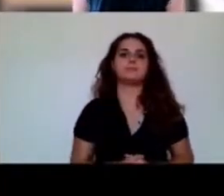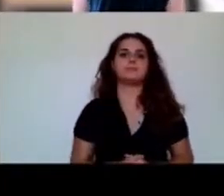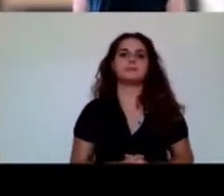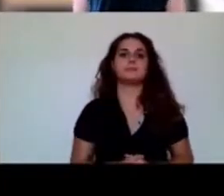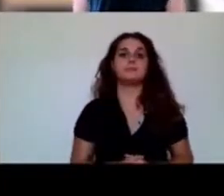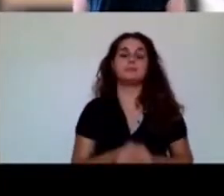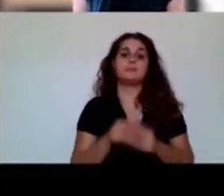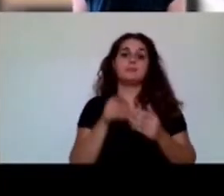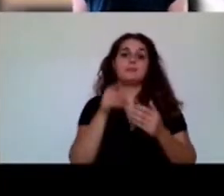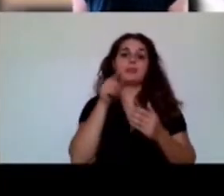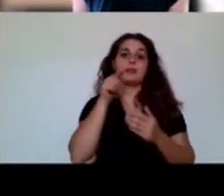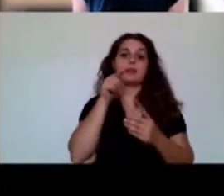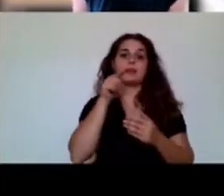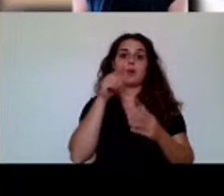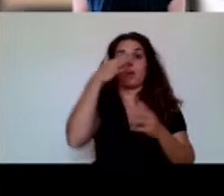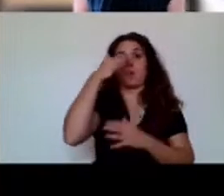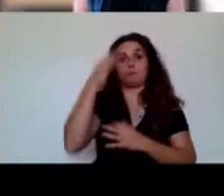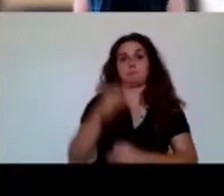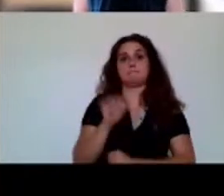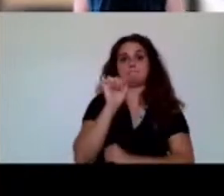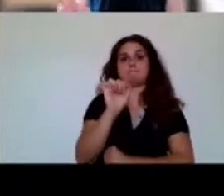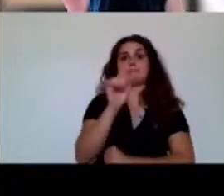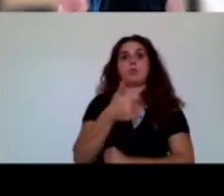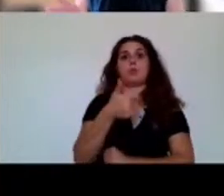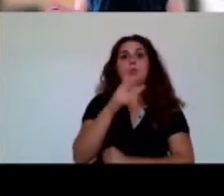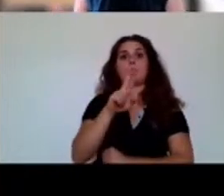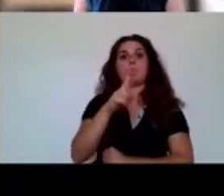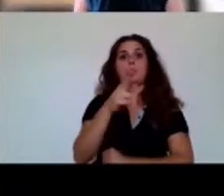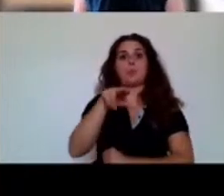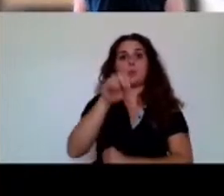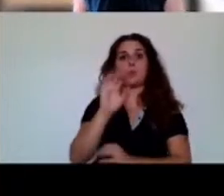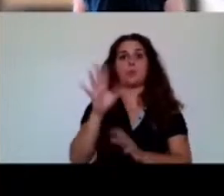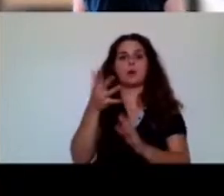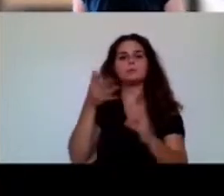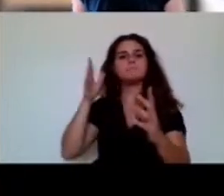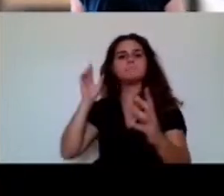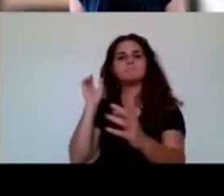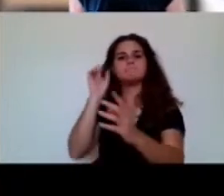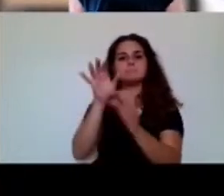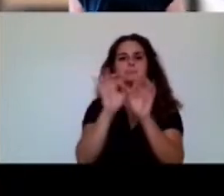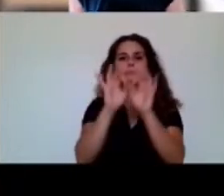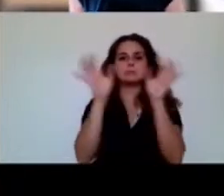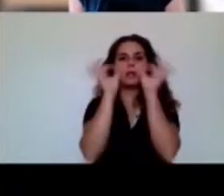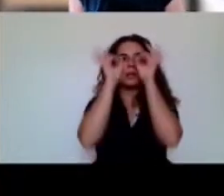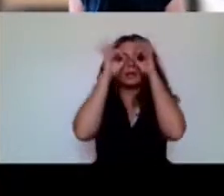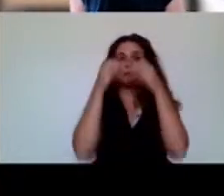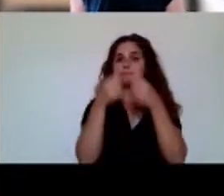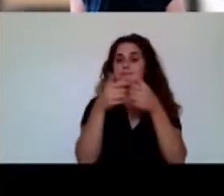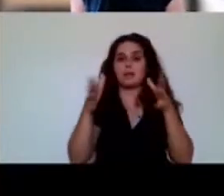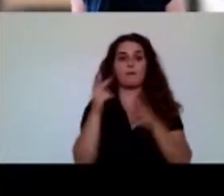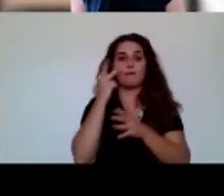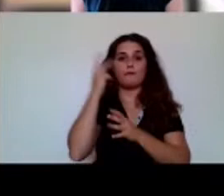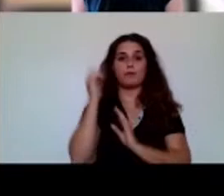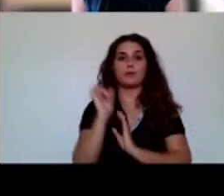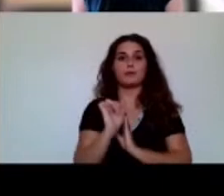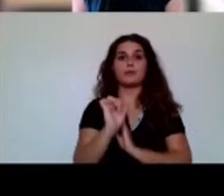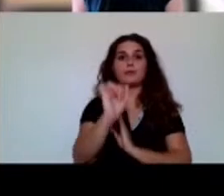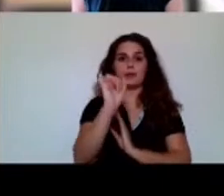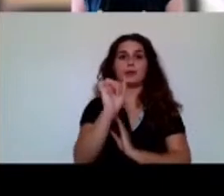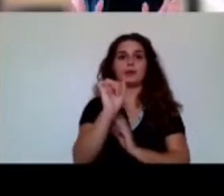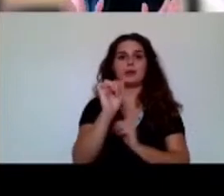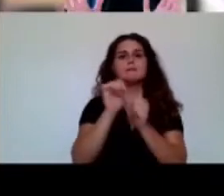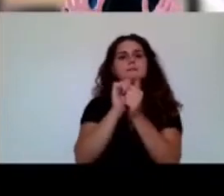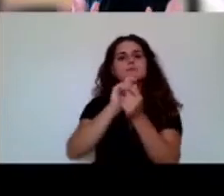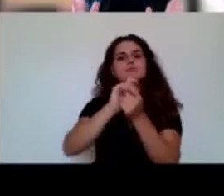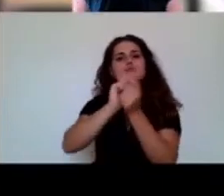And the fact that Bruno's behavior when he was throwing without the goggles, just like he had been for his whole life, was profoundly